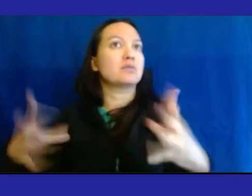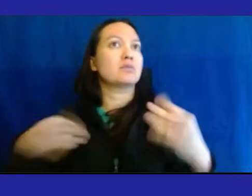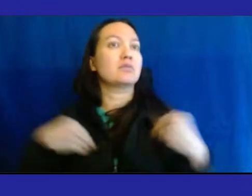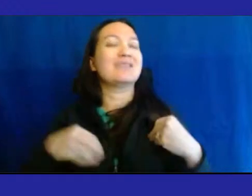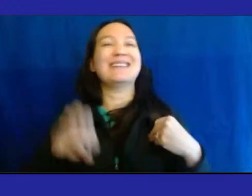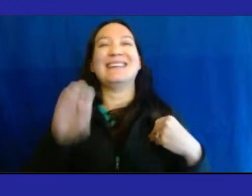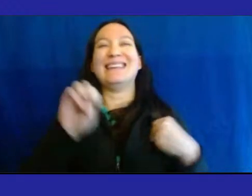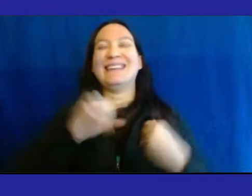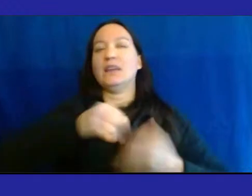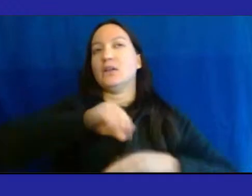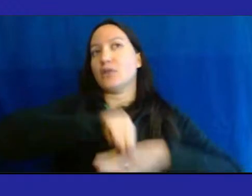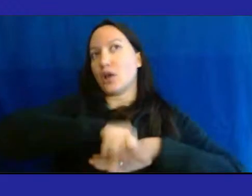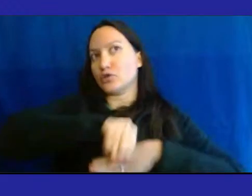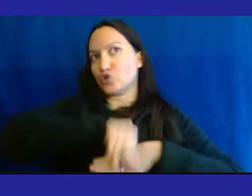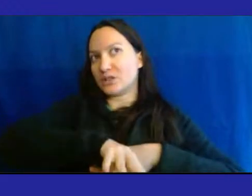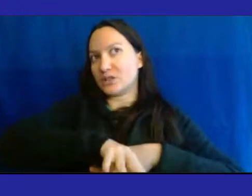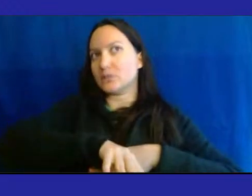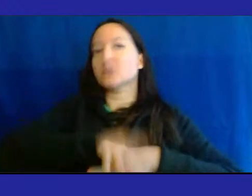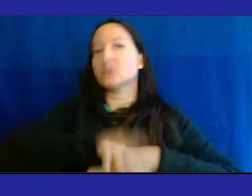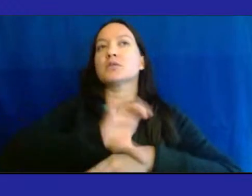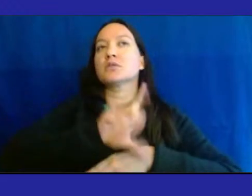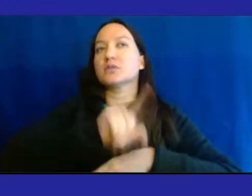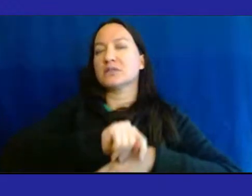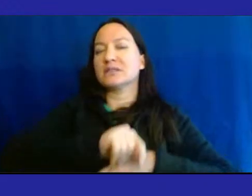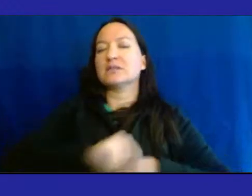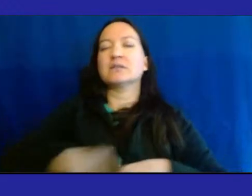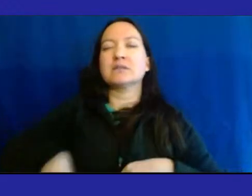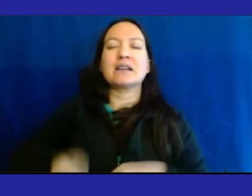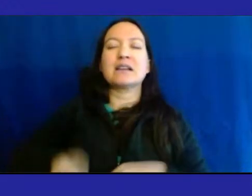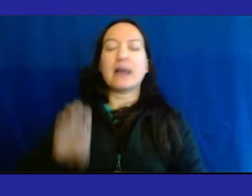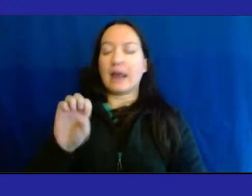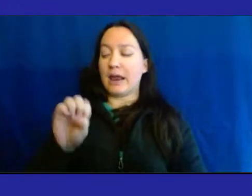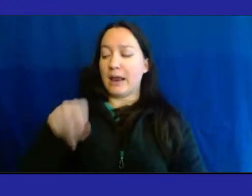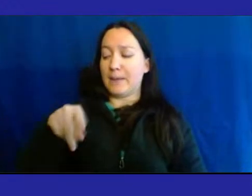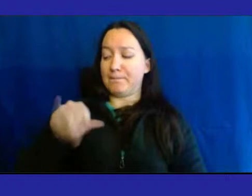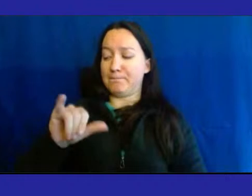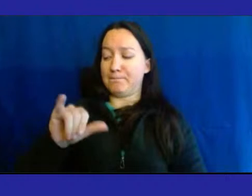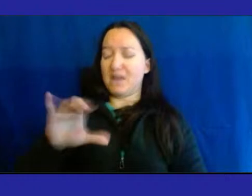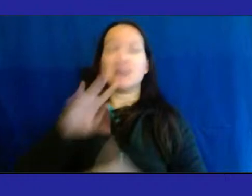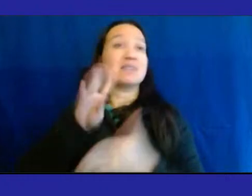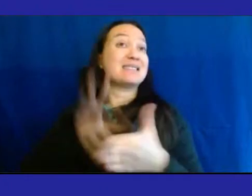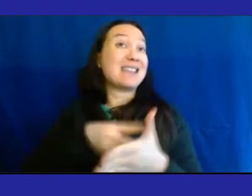for nephrology. And the Epic scheduling team has created a pathway